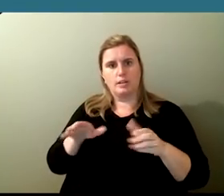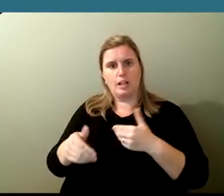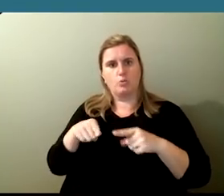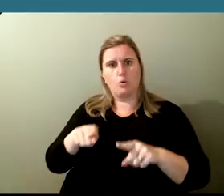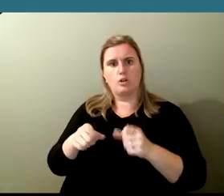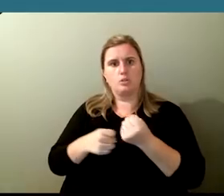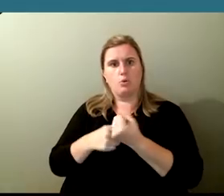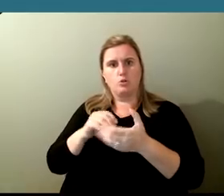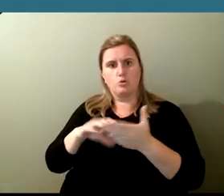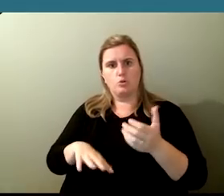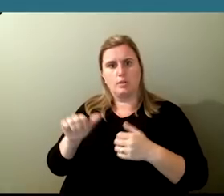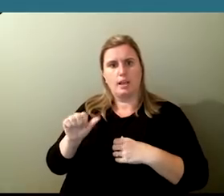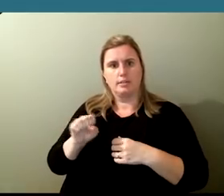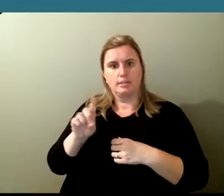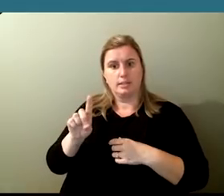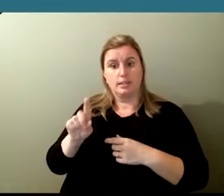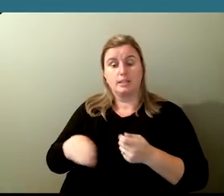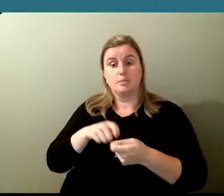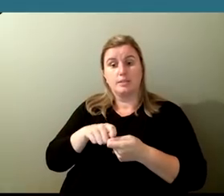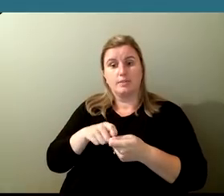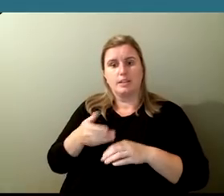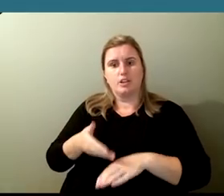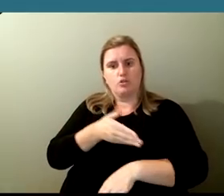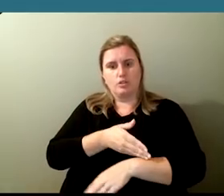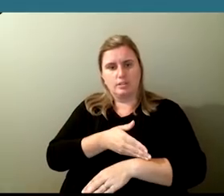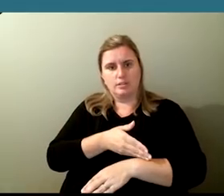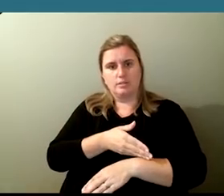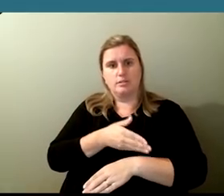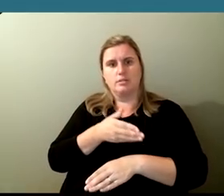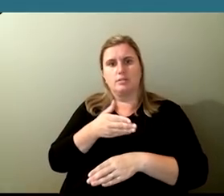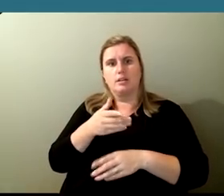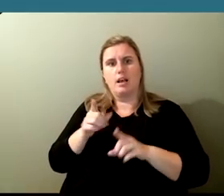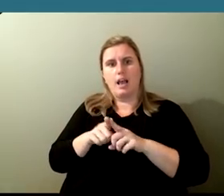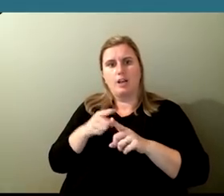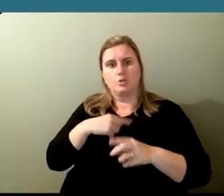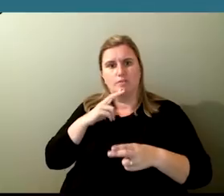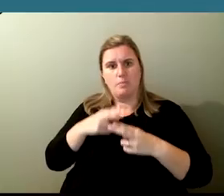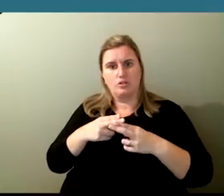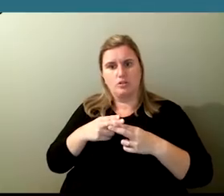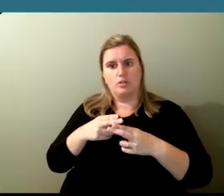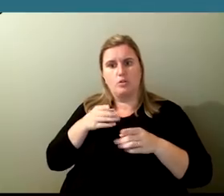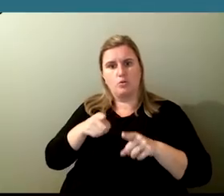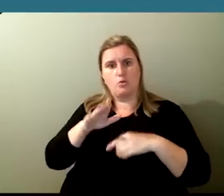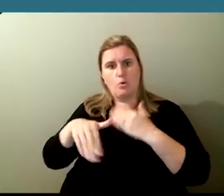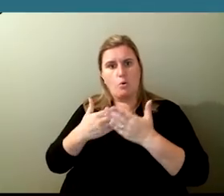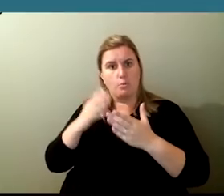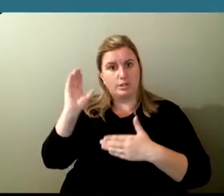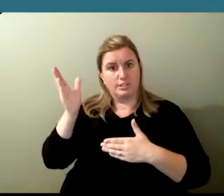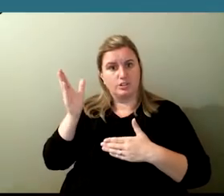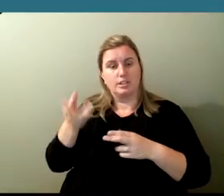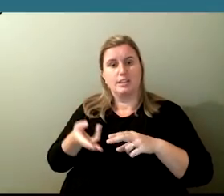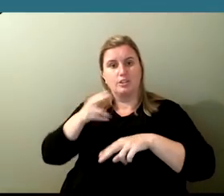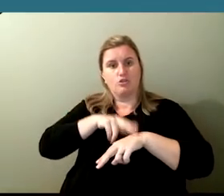ASD. Specifically increase, as we have been mentioning throughout this presentation,